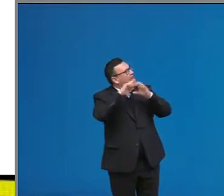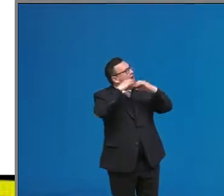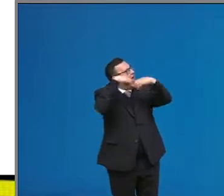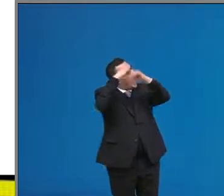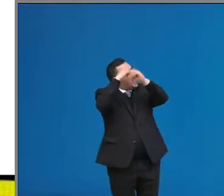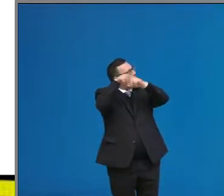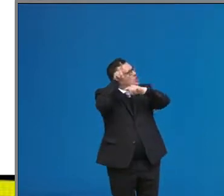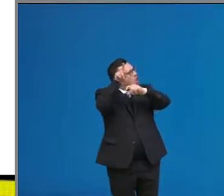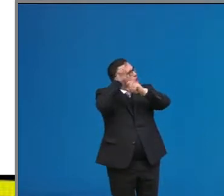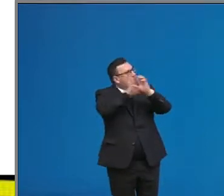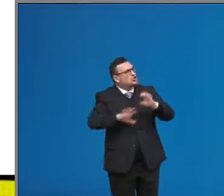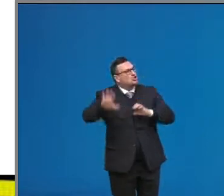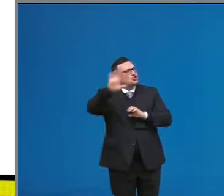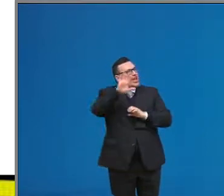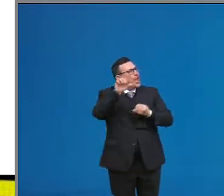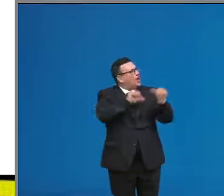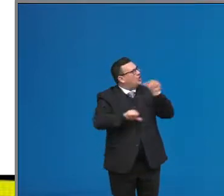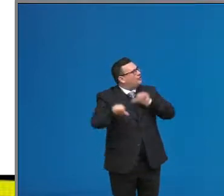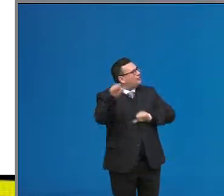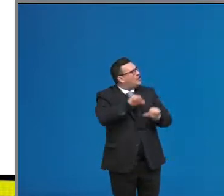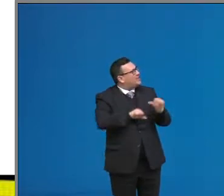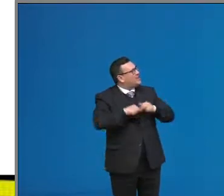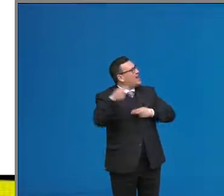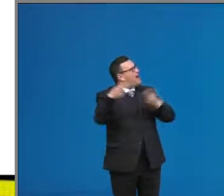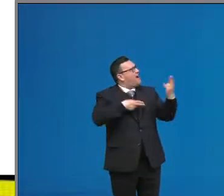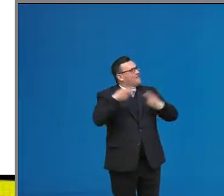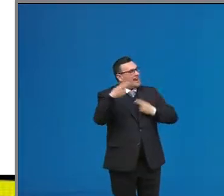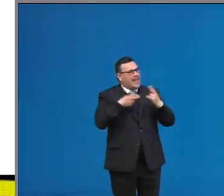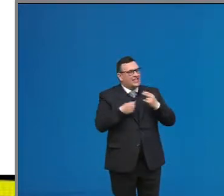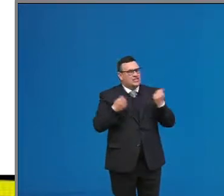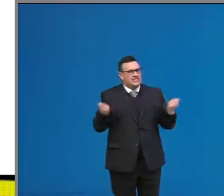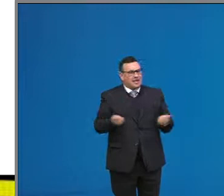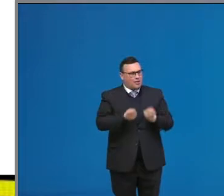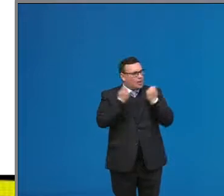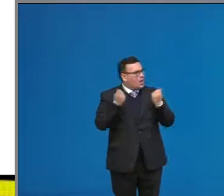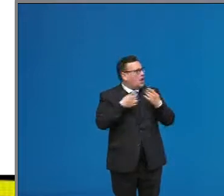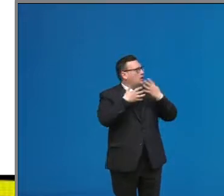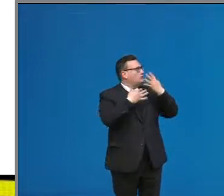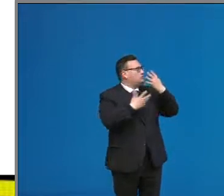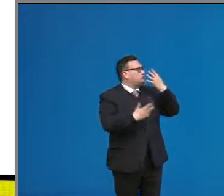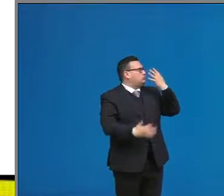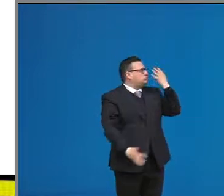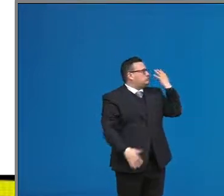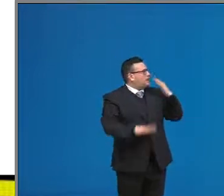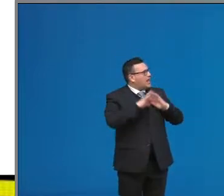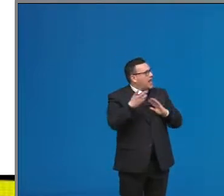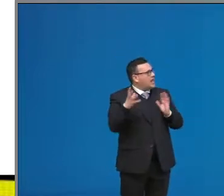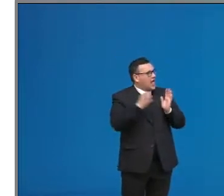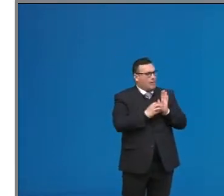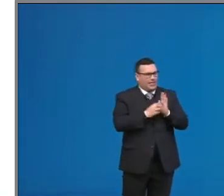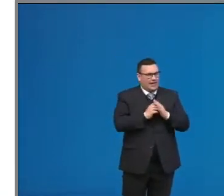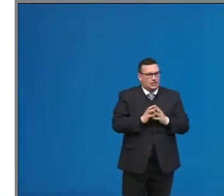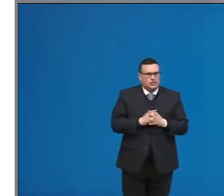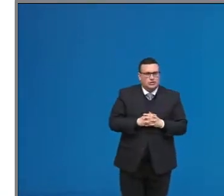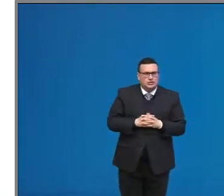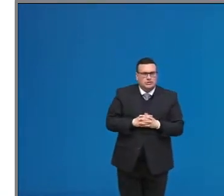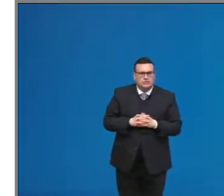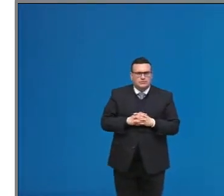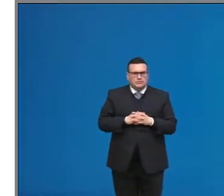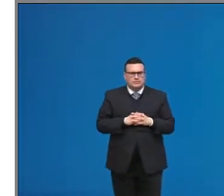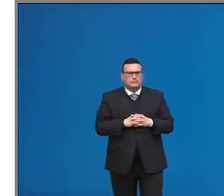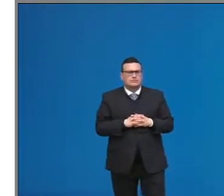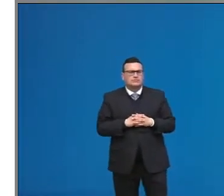astronomy, geophysics, financial simulation, and many, many other applications. The